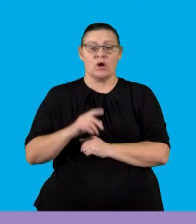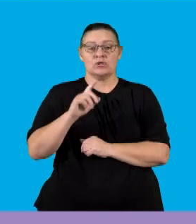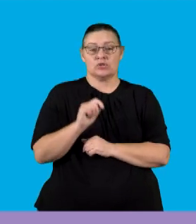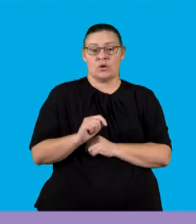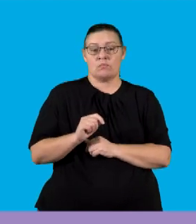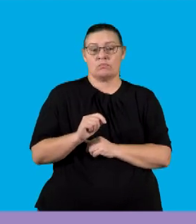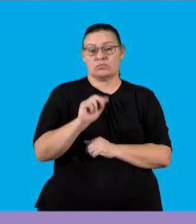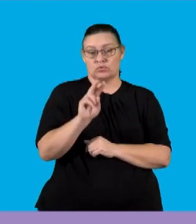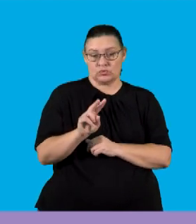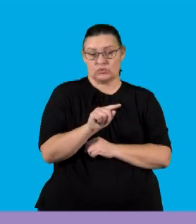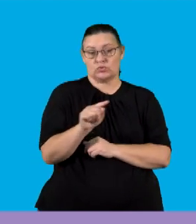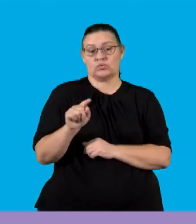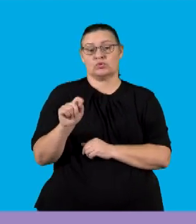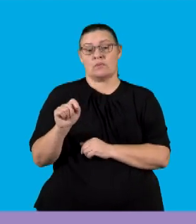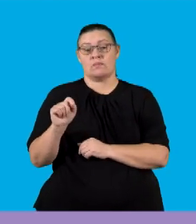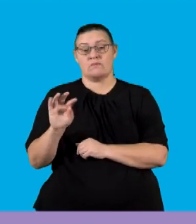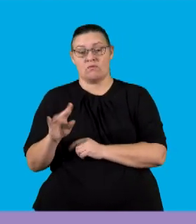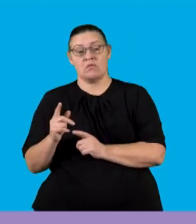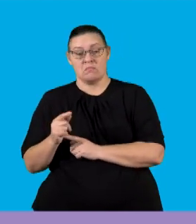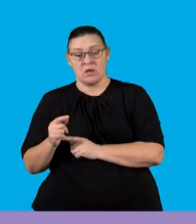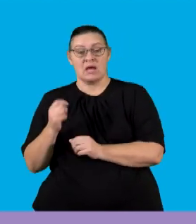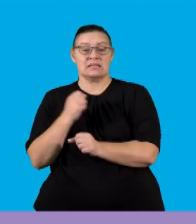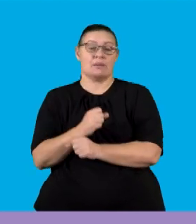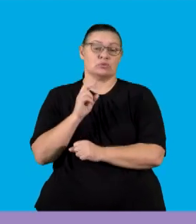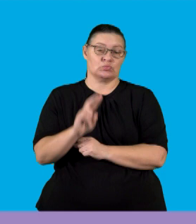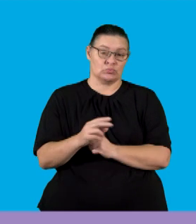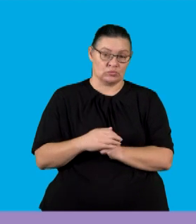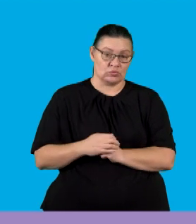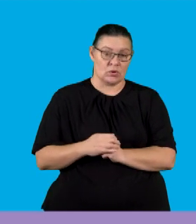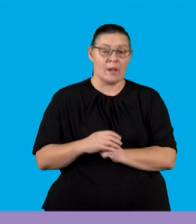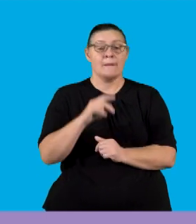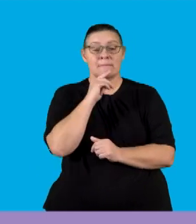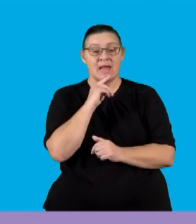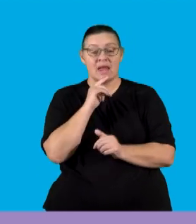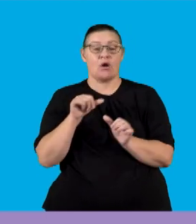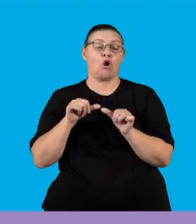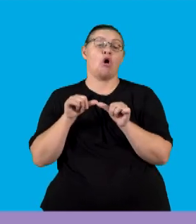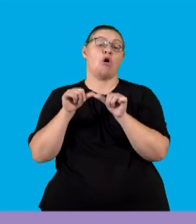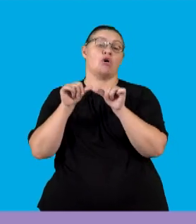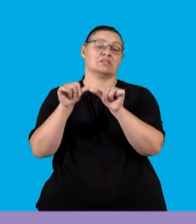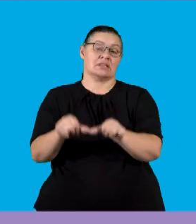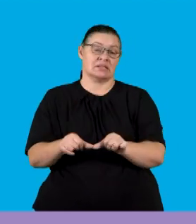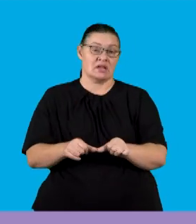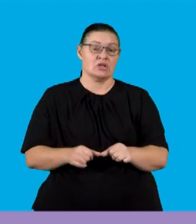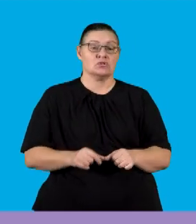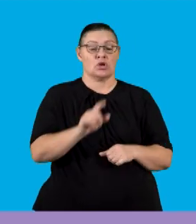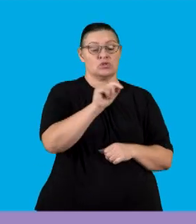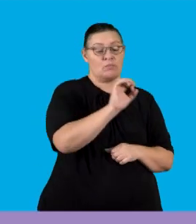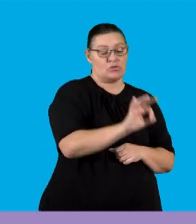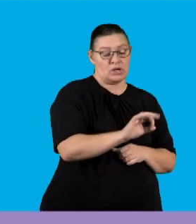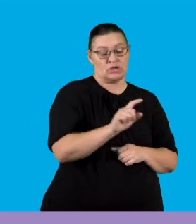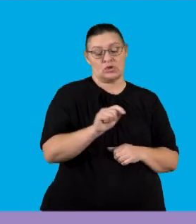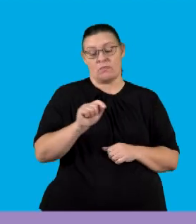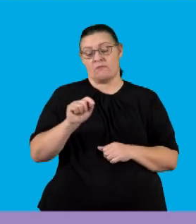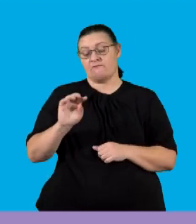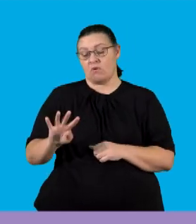term 3 to term 4, we are multiplying by 2. Now, let's multiply by 2 so that we can get to the fifth